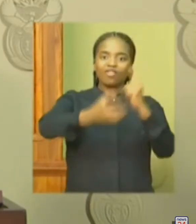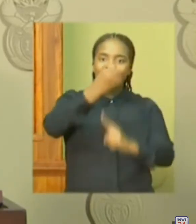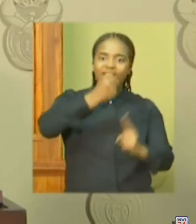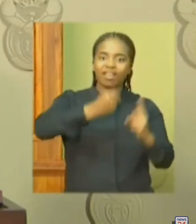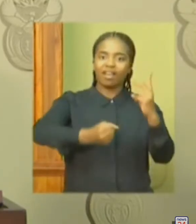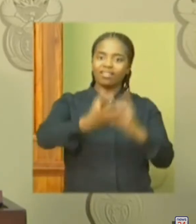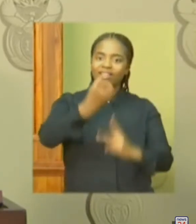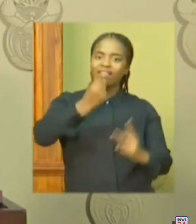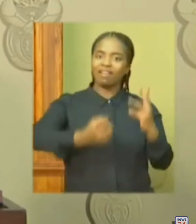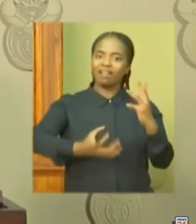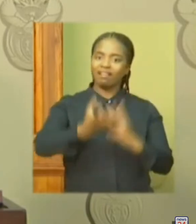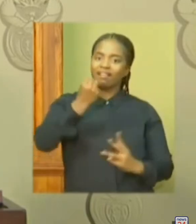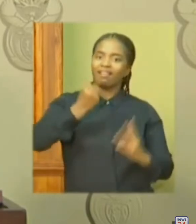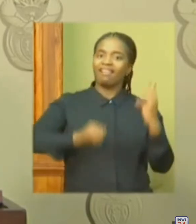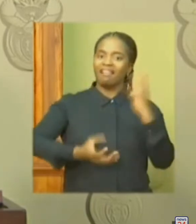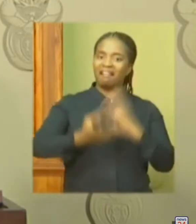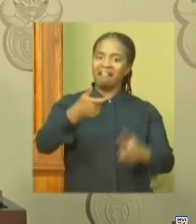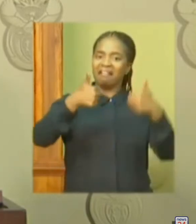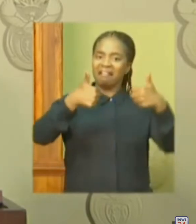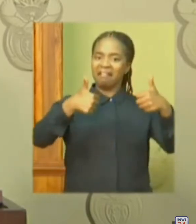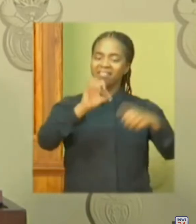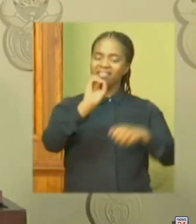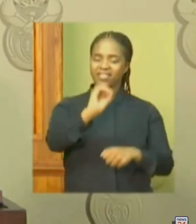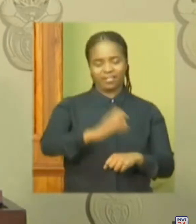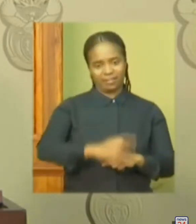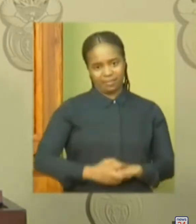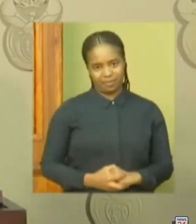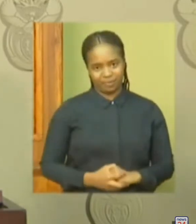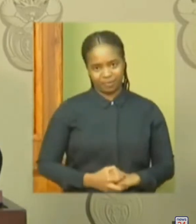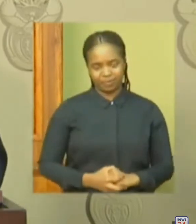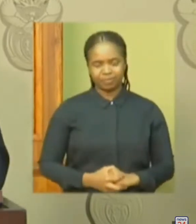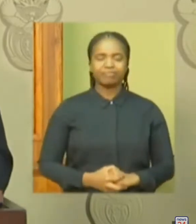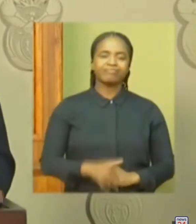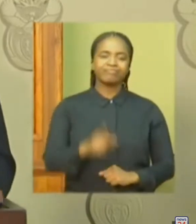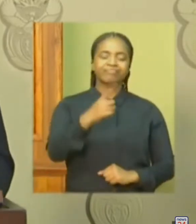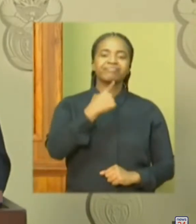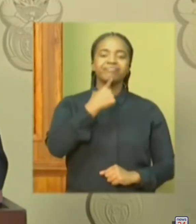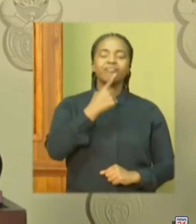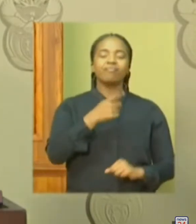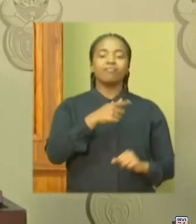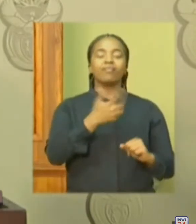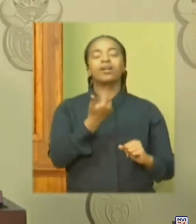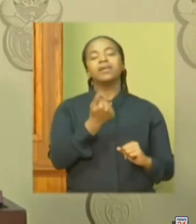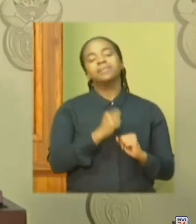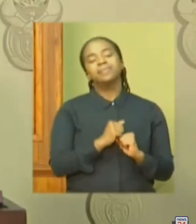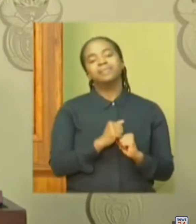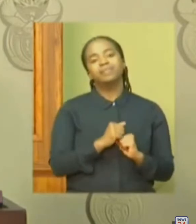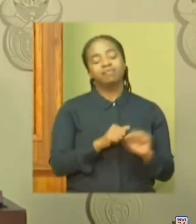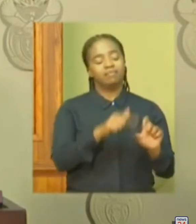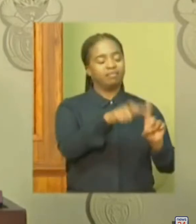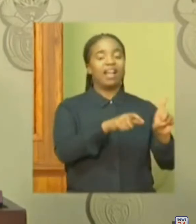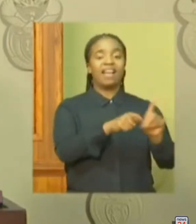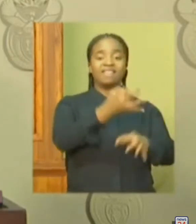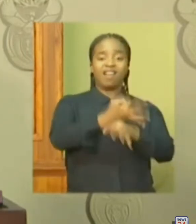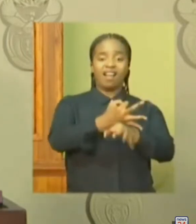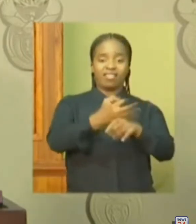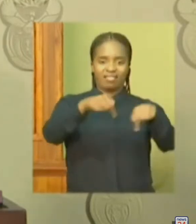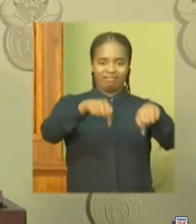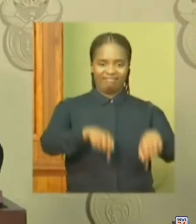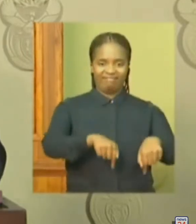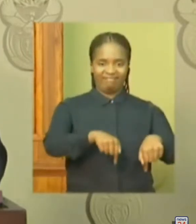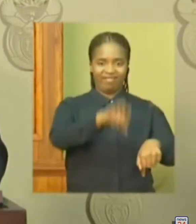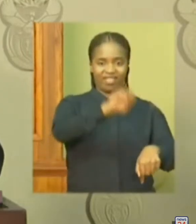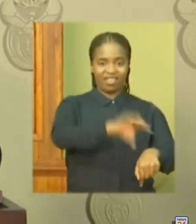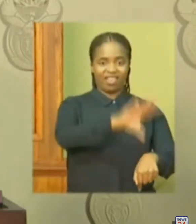some good results. We should recall the words spoken by the father of our nation,